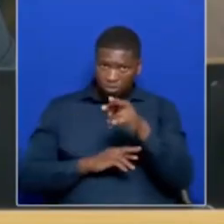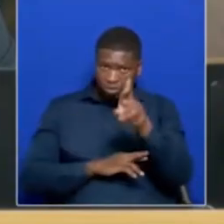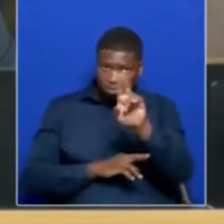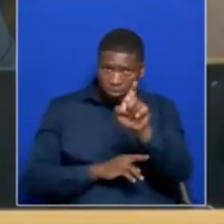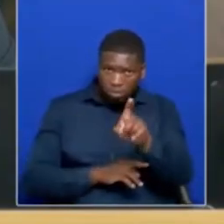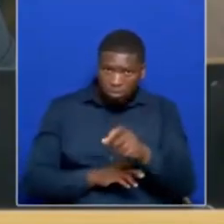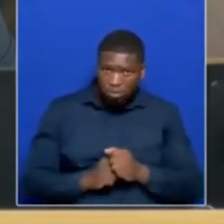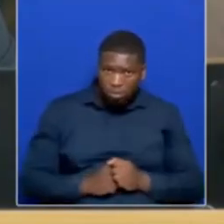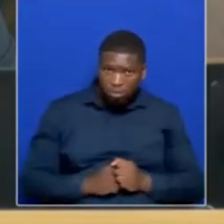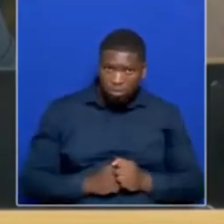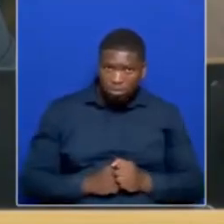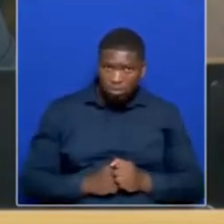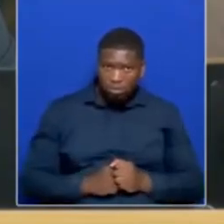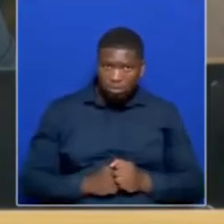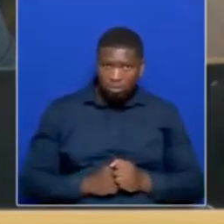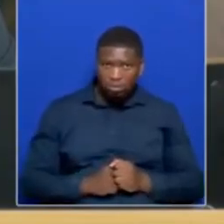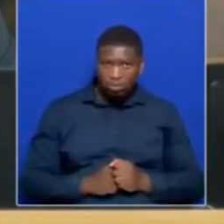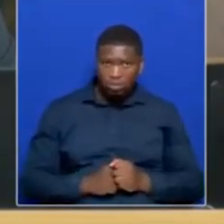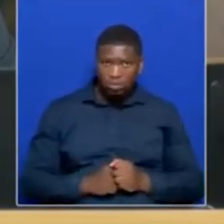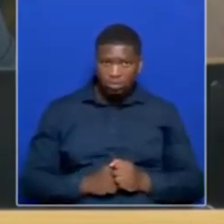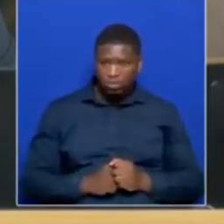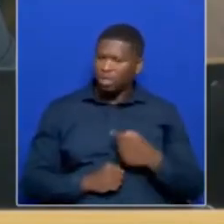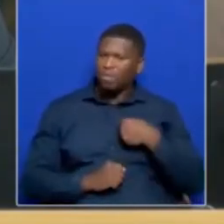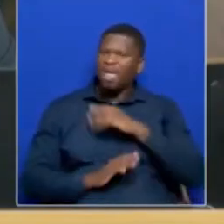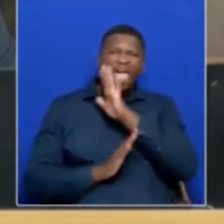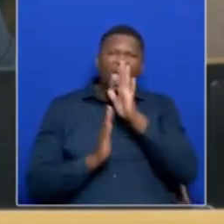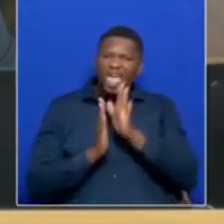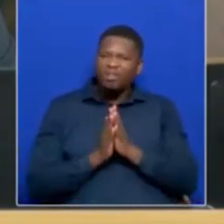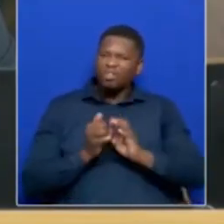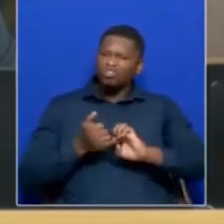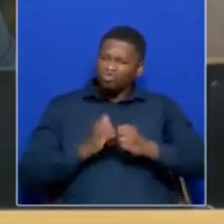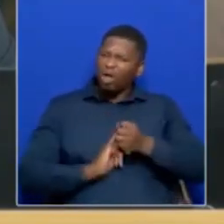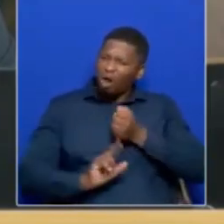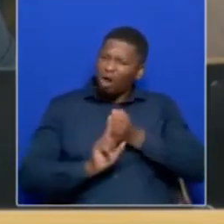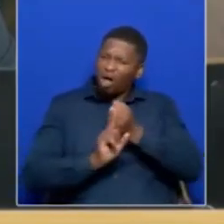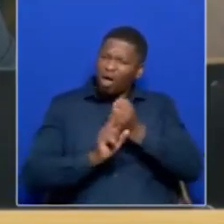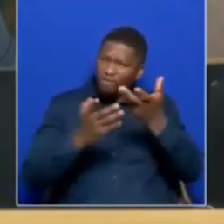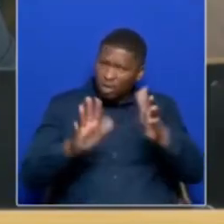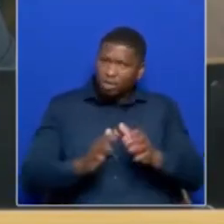I did everything in my power, Chair. Were you serious about wanting to prevent the murder?